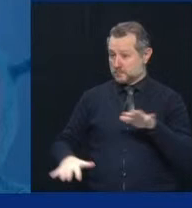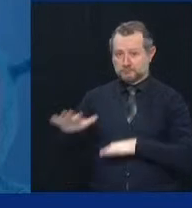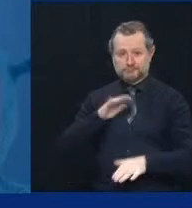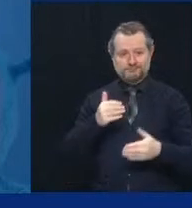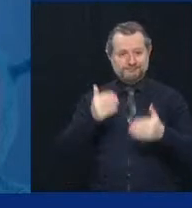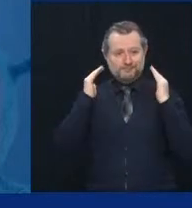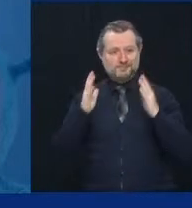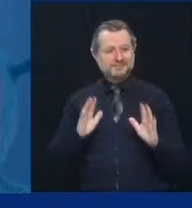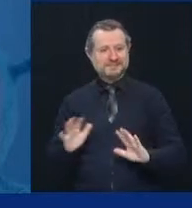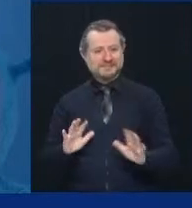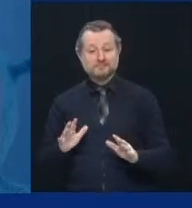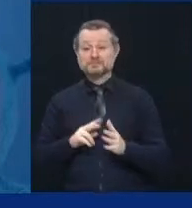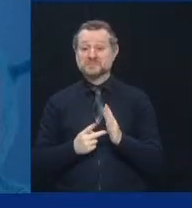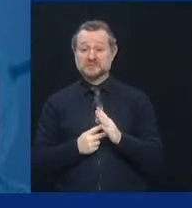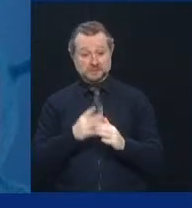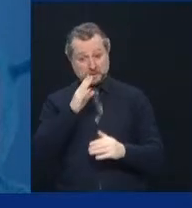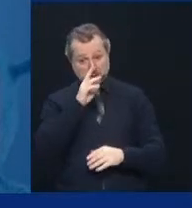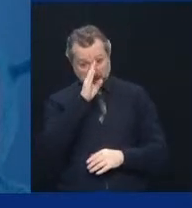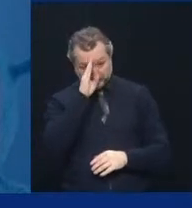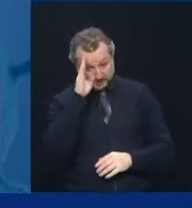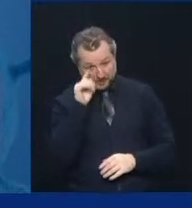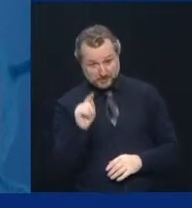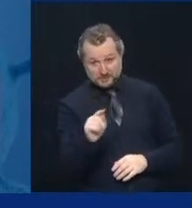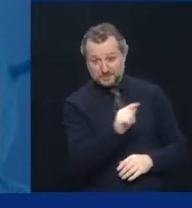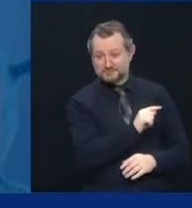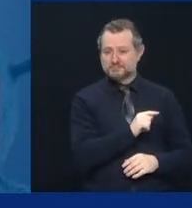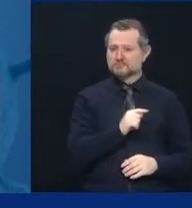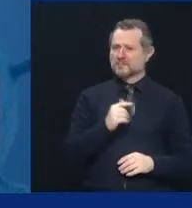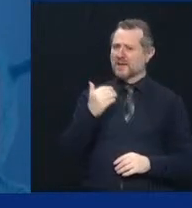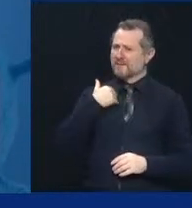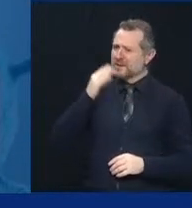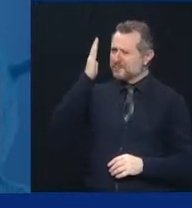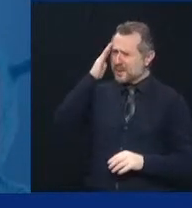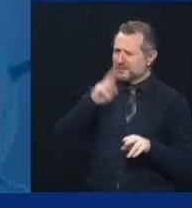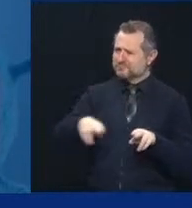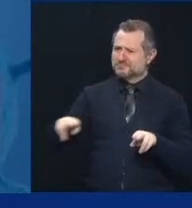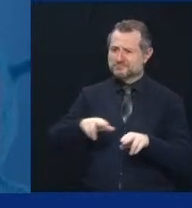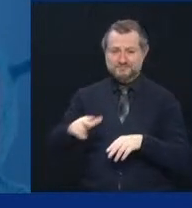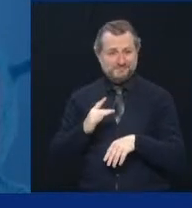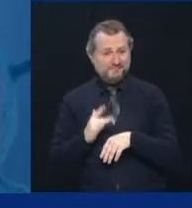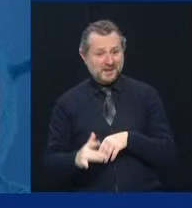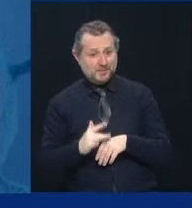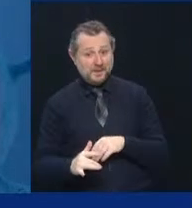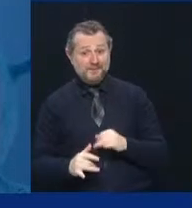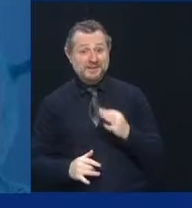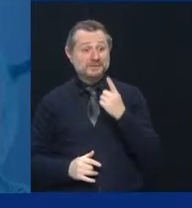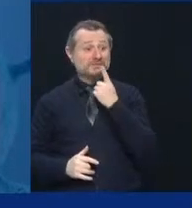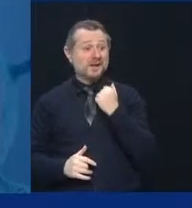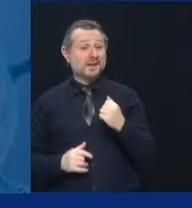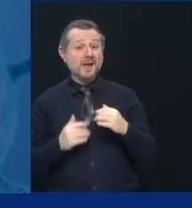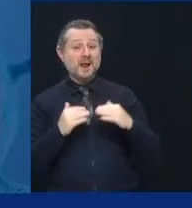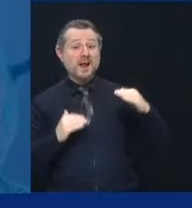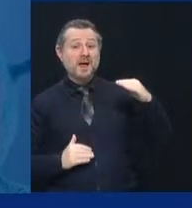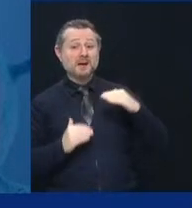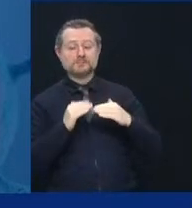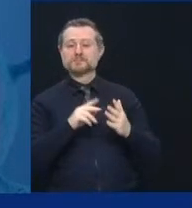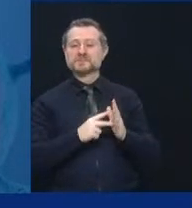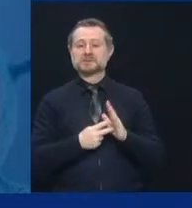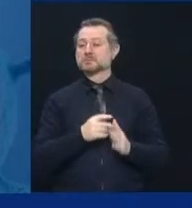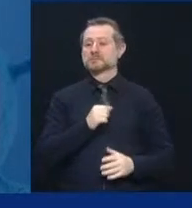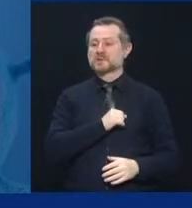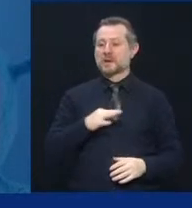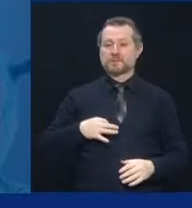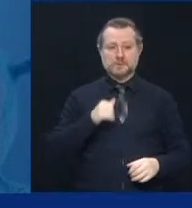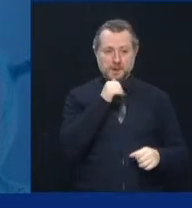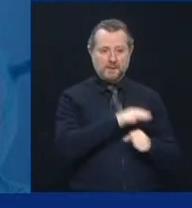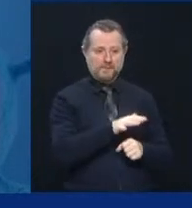tell you is they always have enough beds because we increased it 50%. The red line is really about staff shortages, and that's